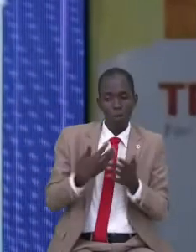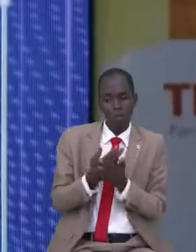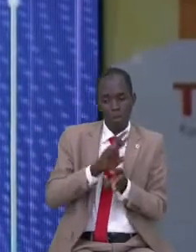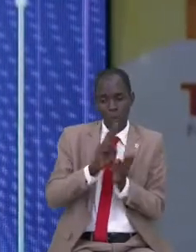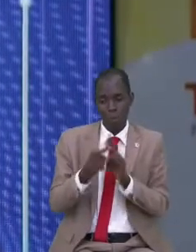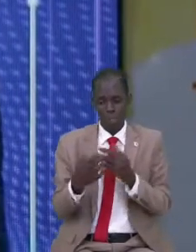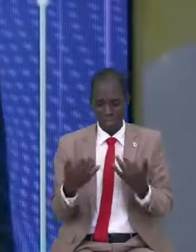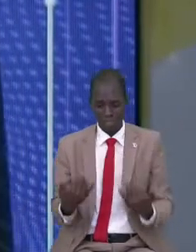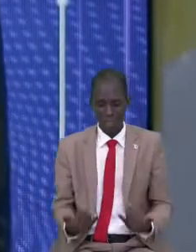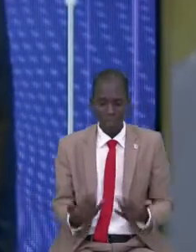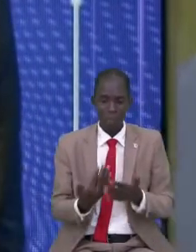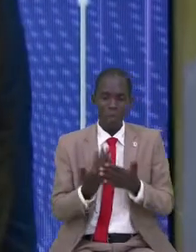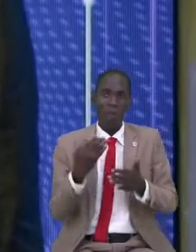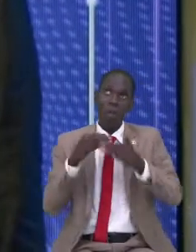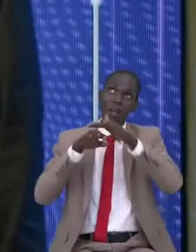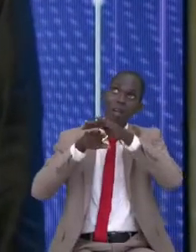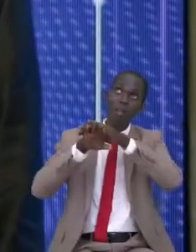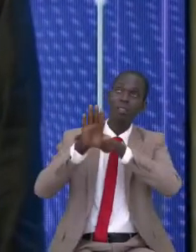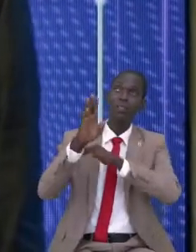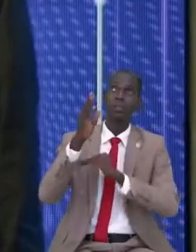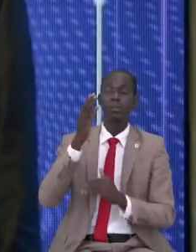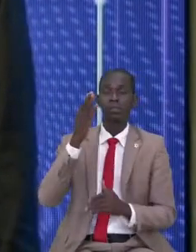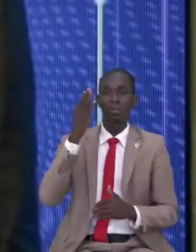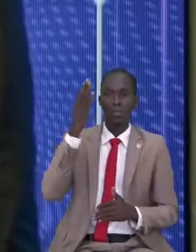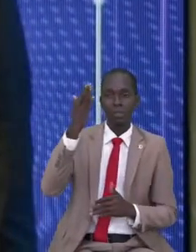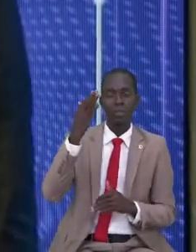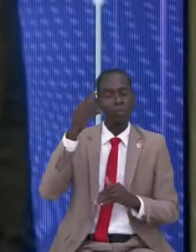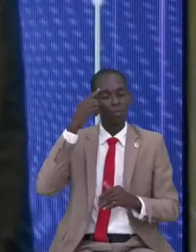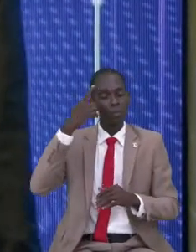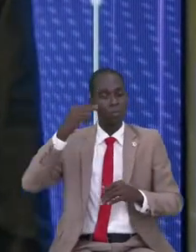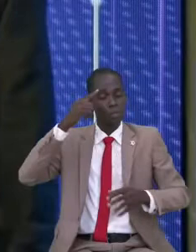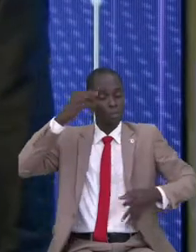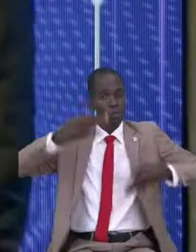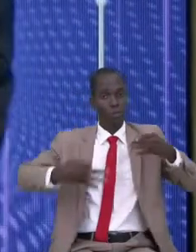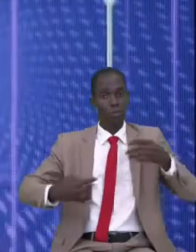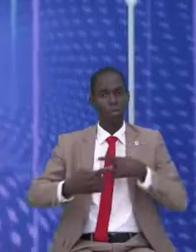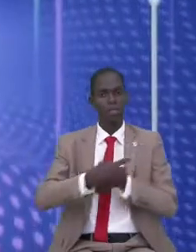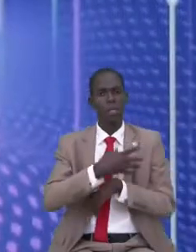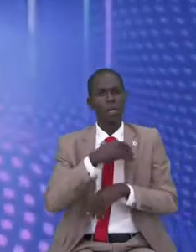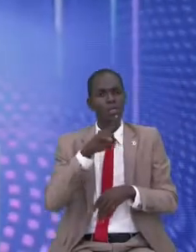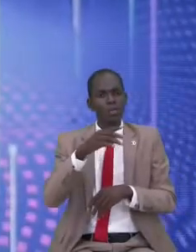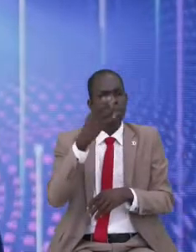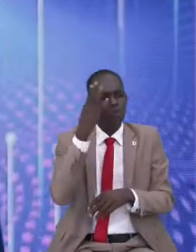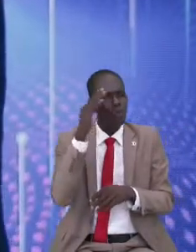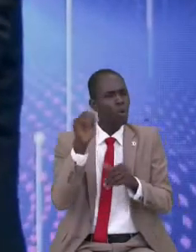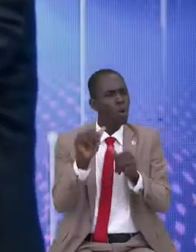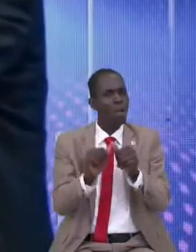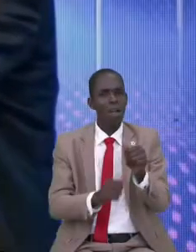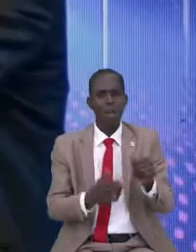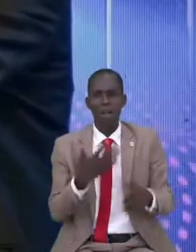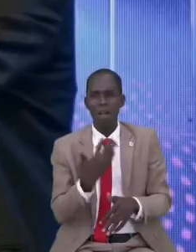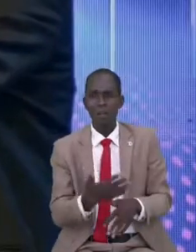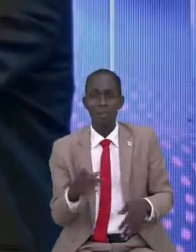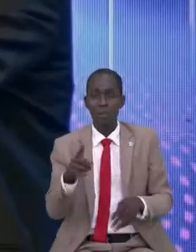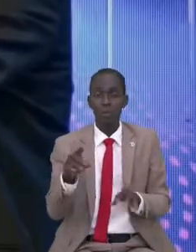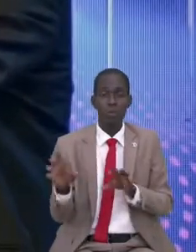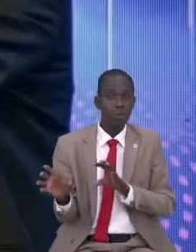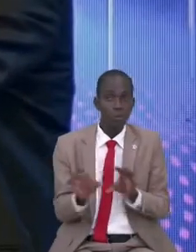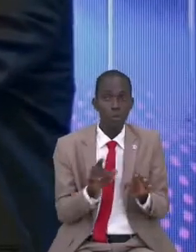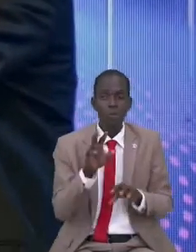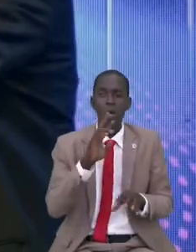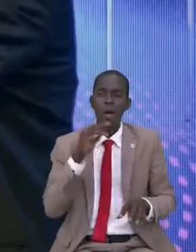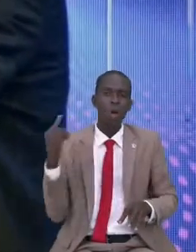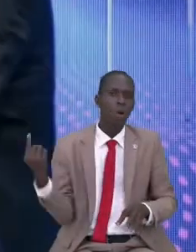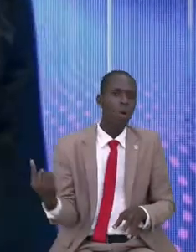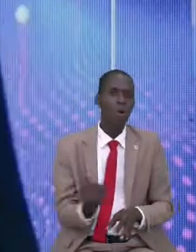we come to that judgment day, and you know, everything you do, you are always of